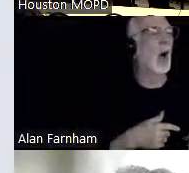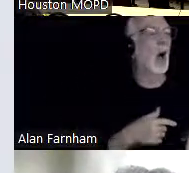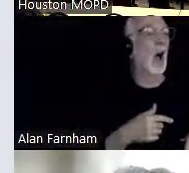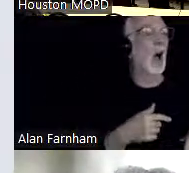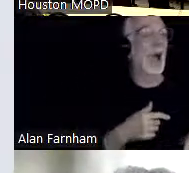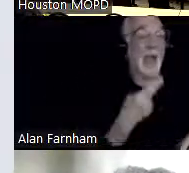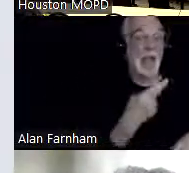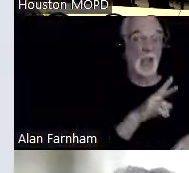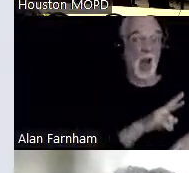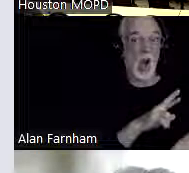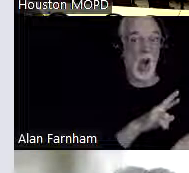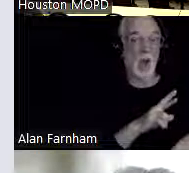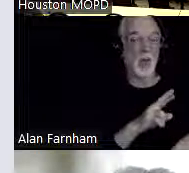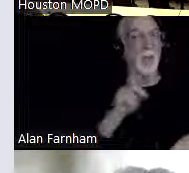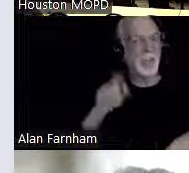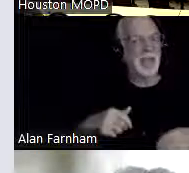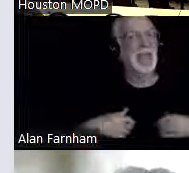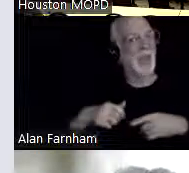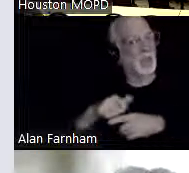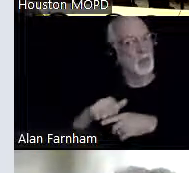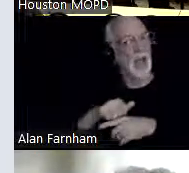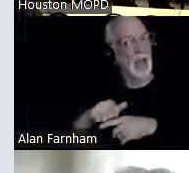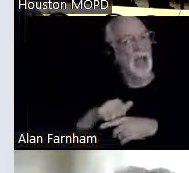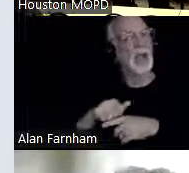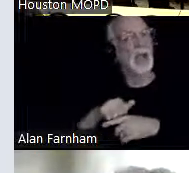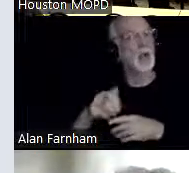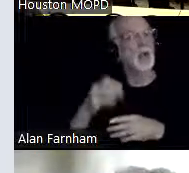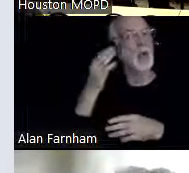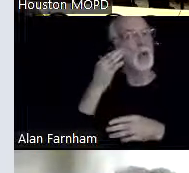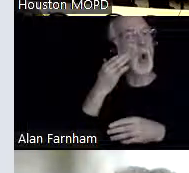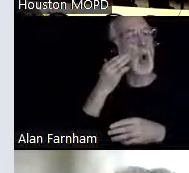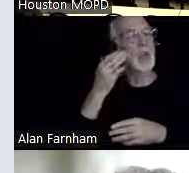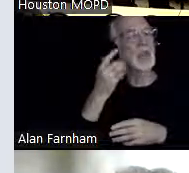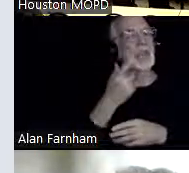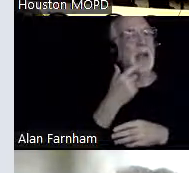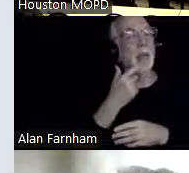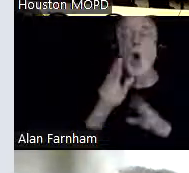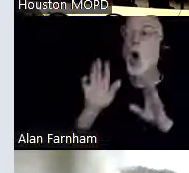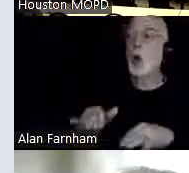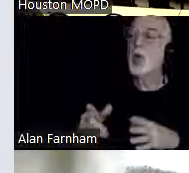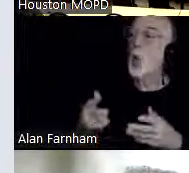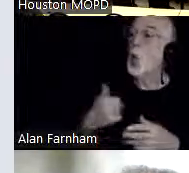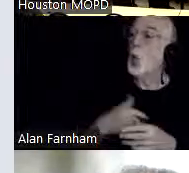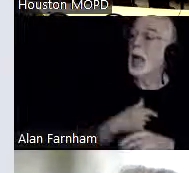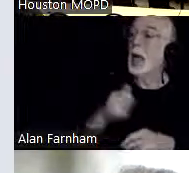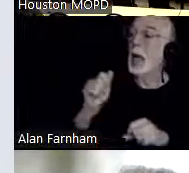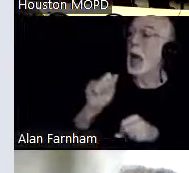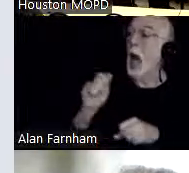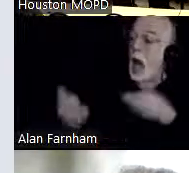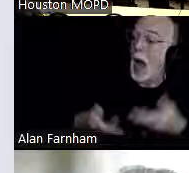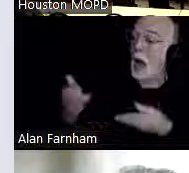to go through training to say, oh, we might employ people with disabilities, this is how we do